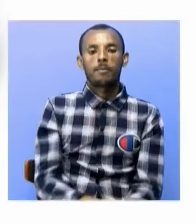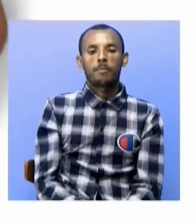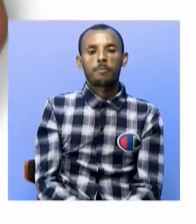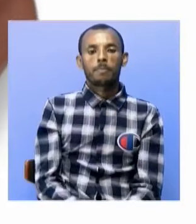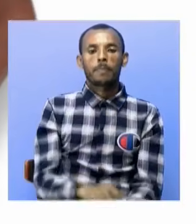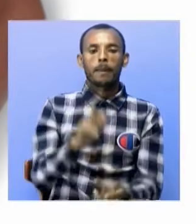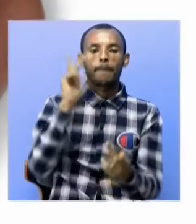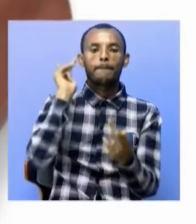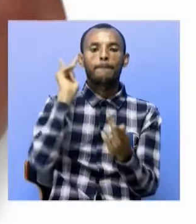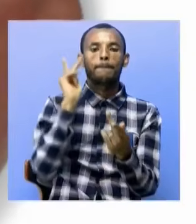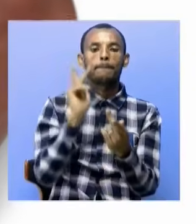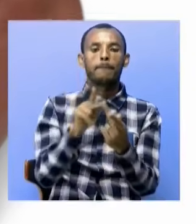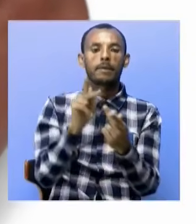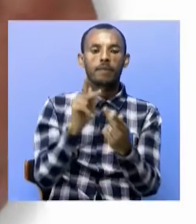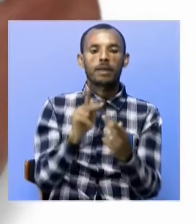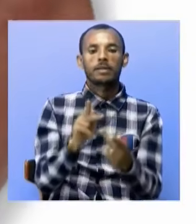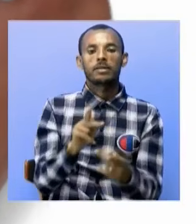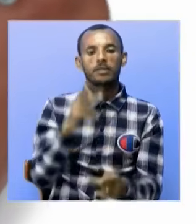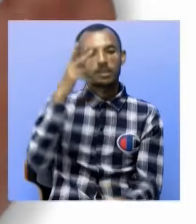a perfect square.